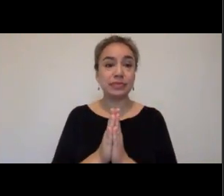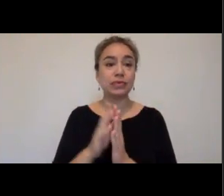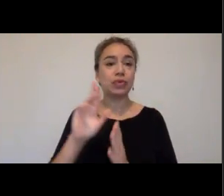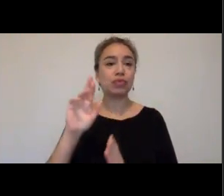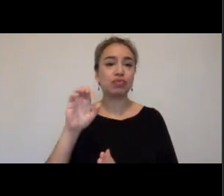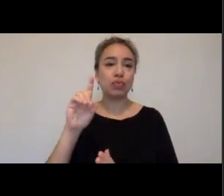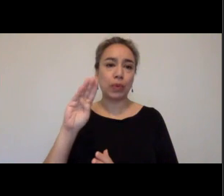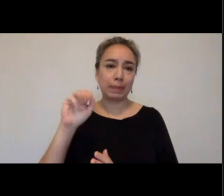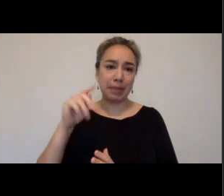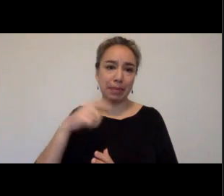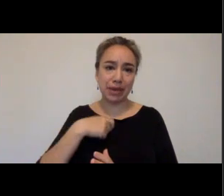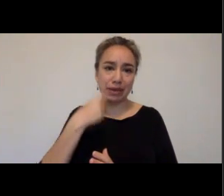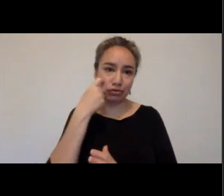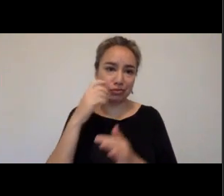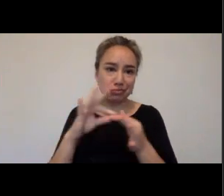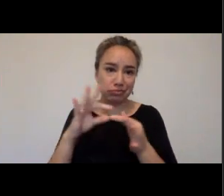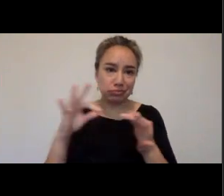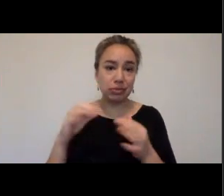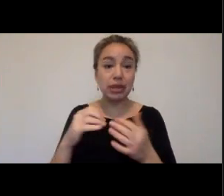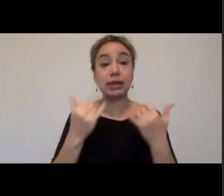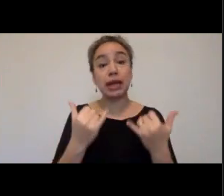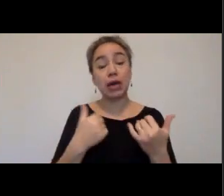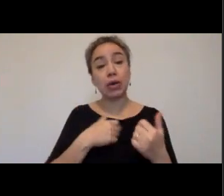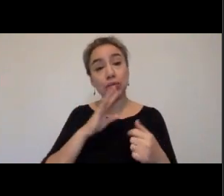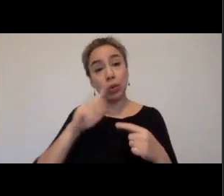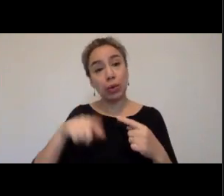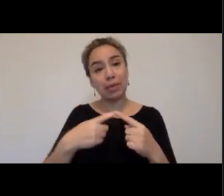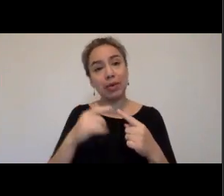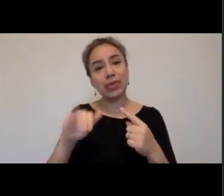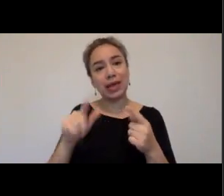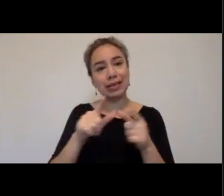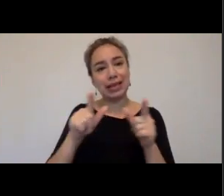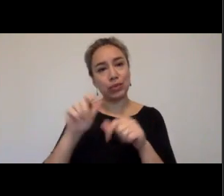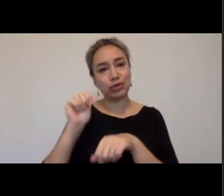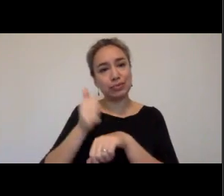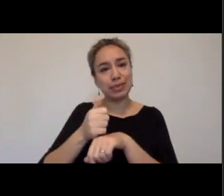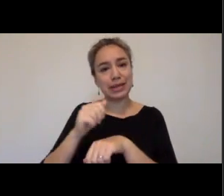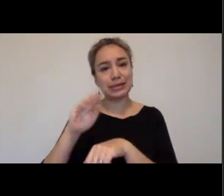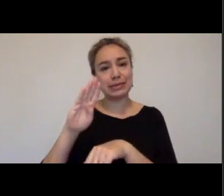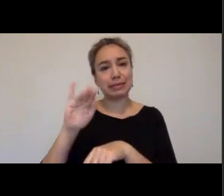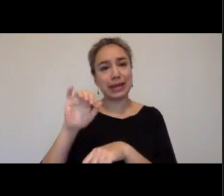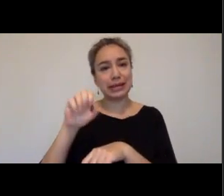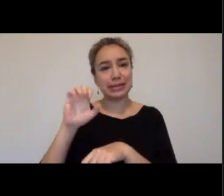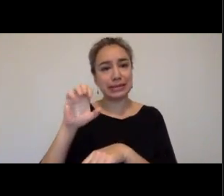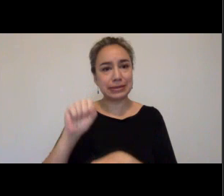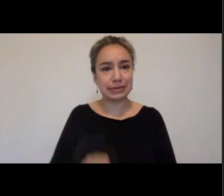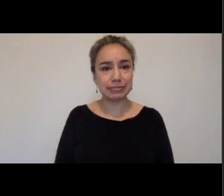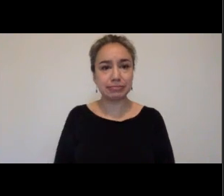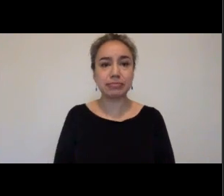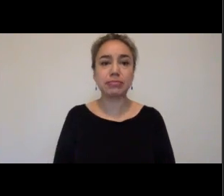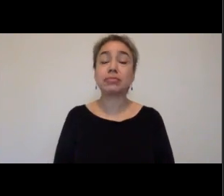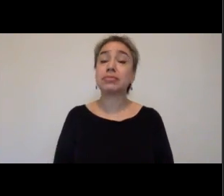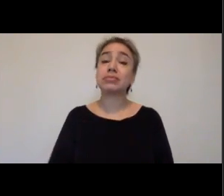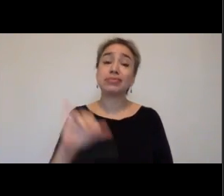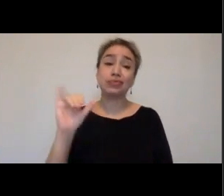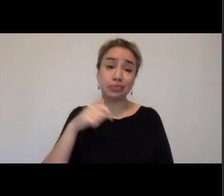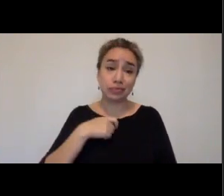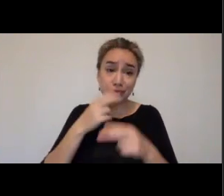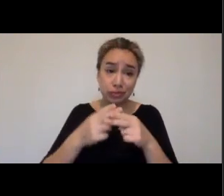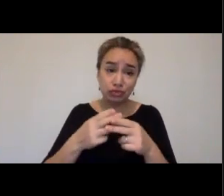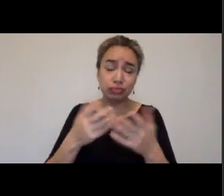just talked about. And so now I'll talk about these language-based biases that we deal with. So as I said, we're